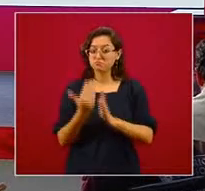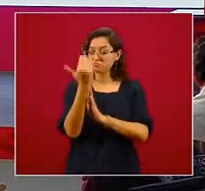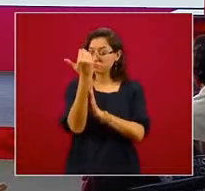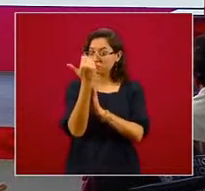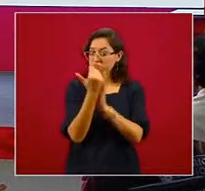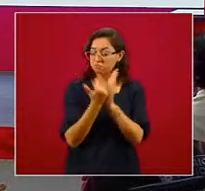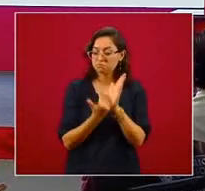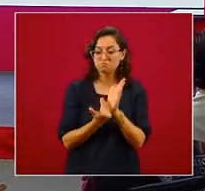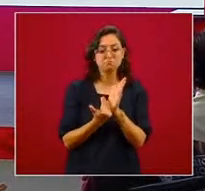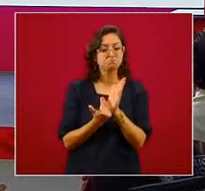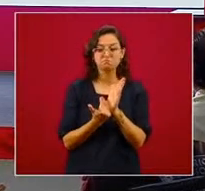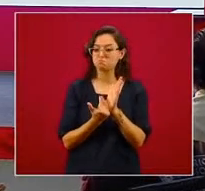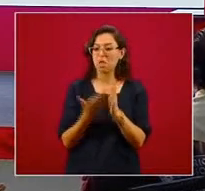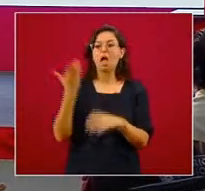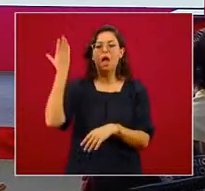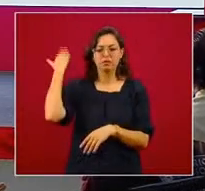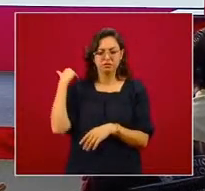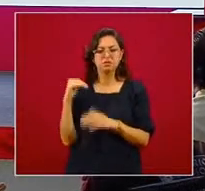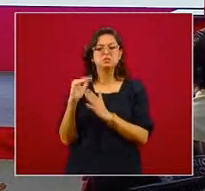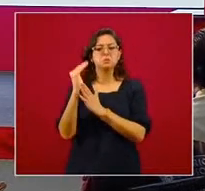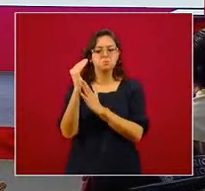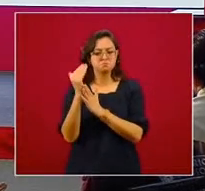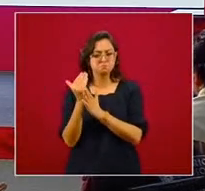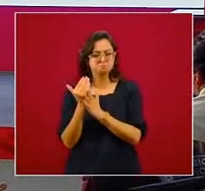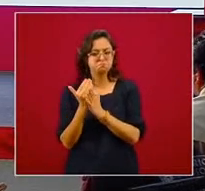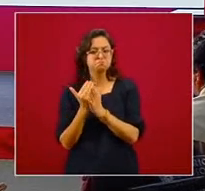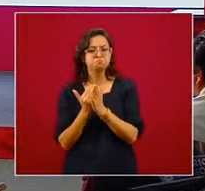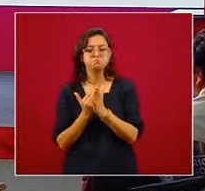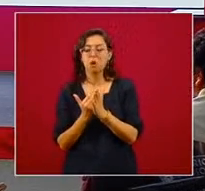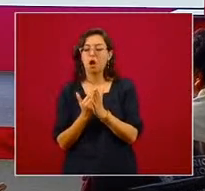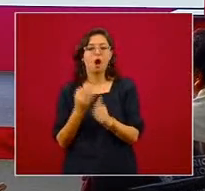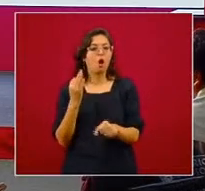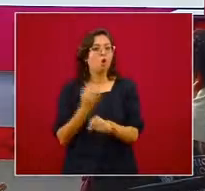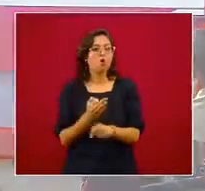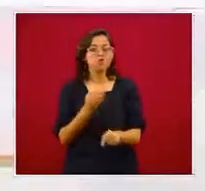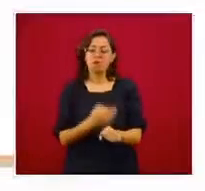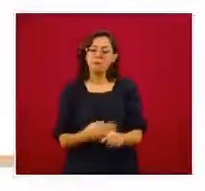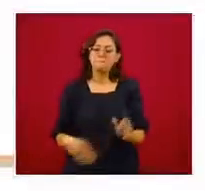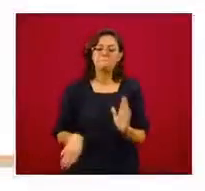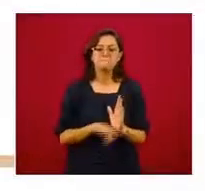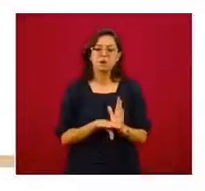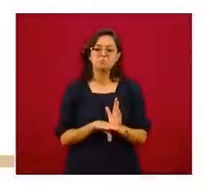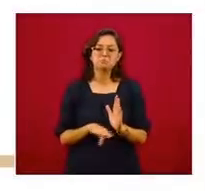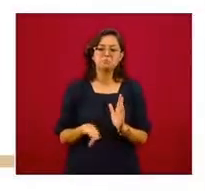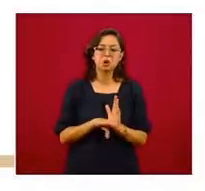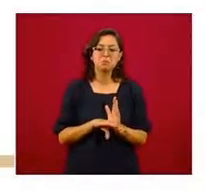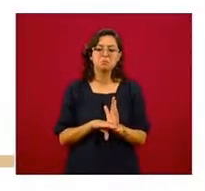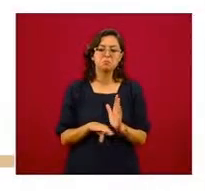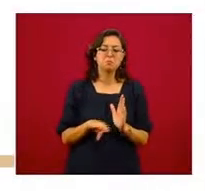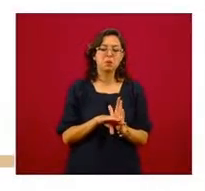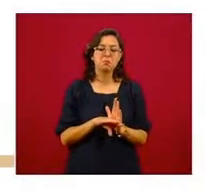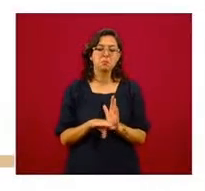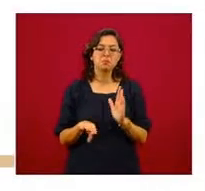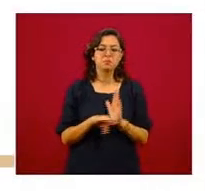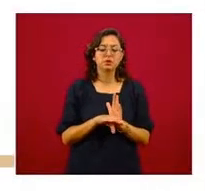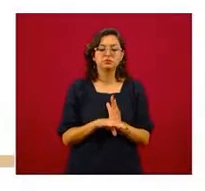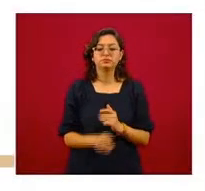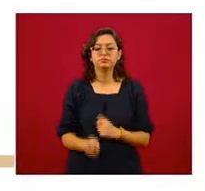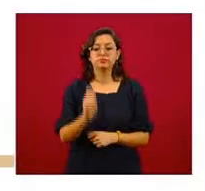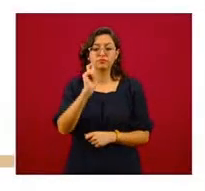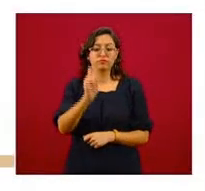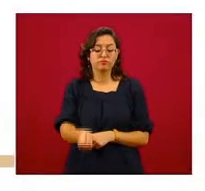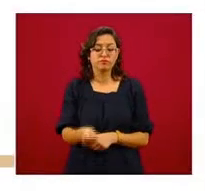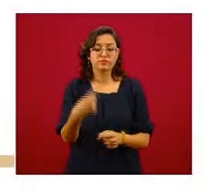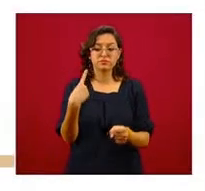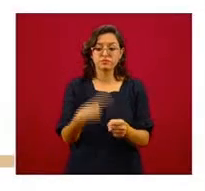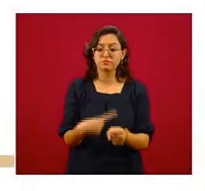visual representation of the lack of a curve reduction. Basically, the figures